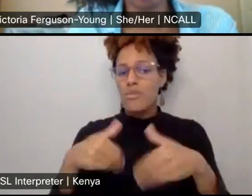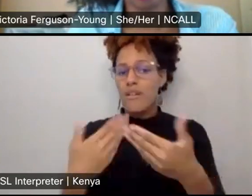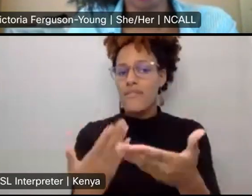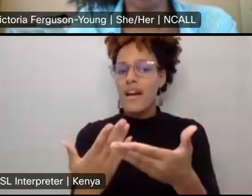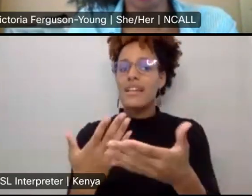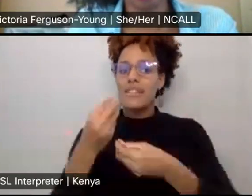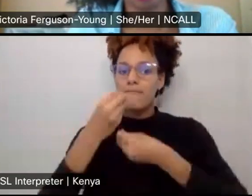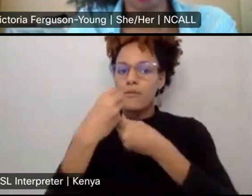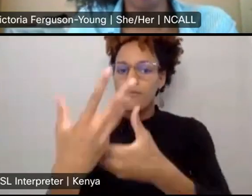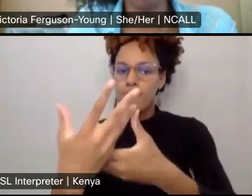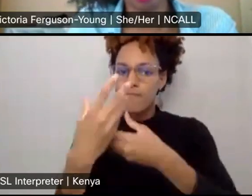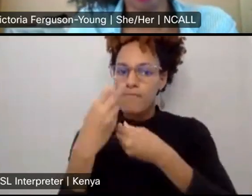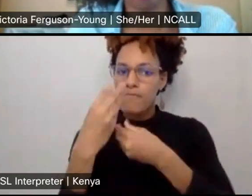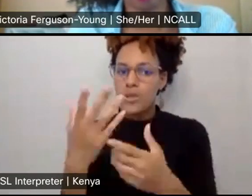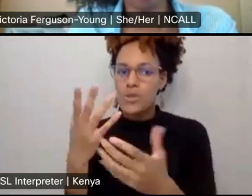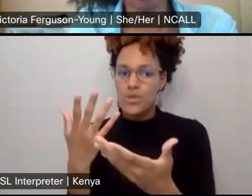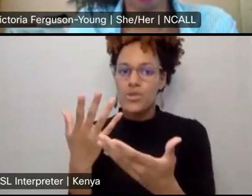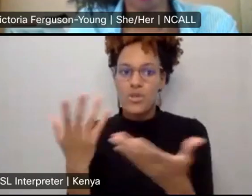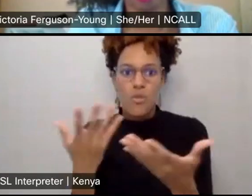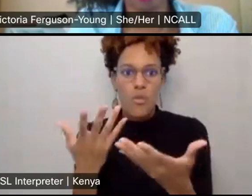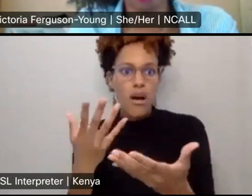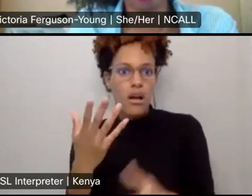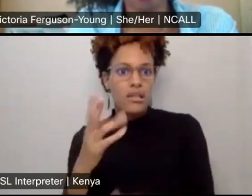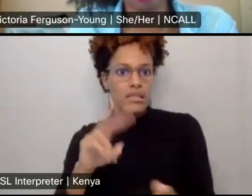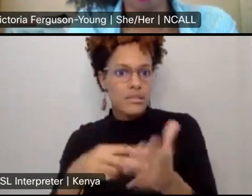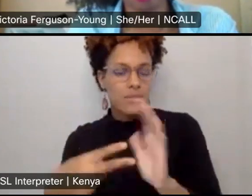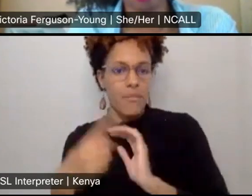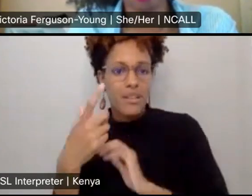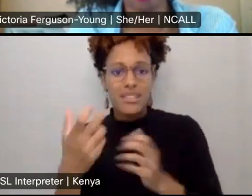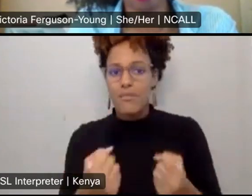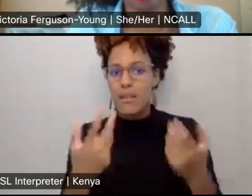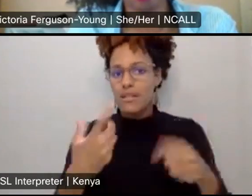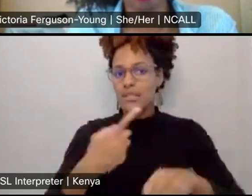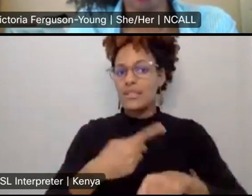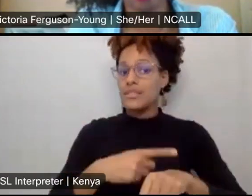that information Yep. on what it is, because many times